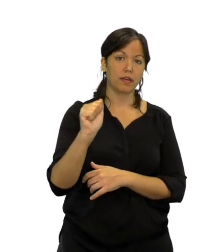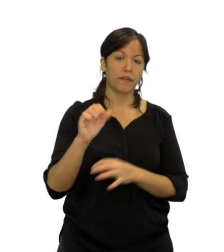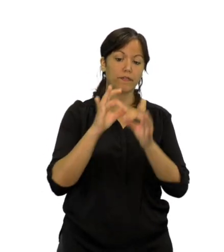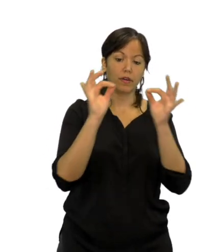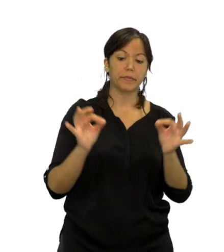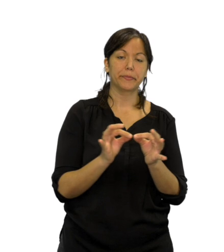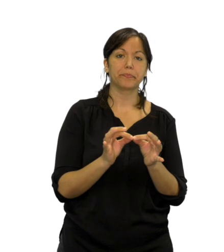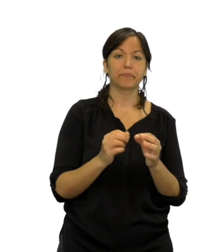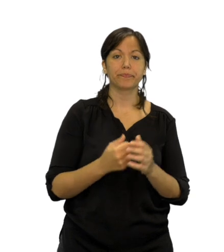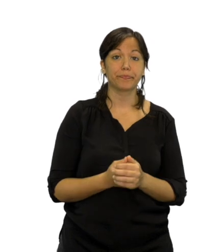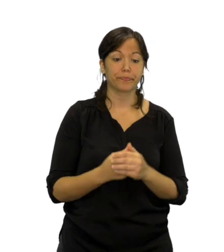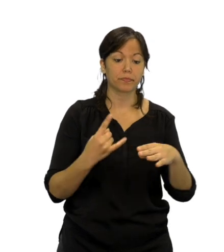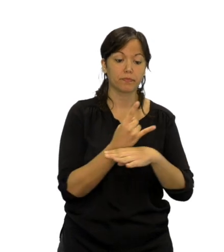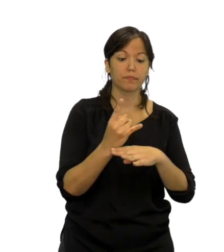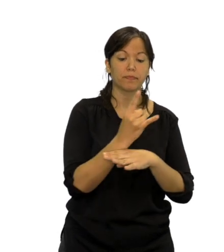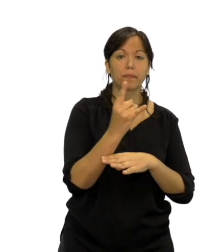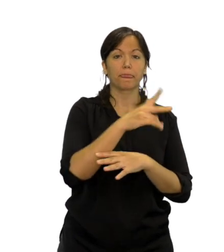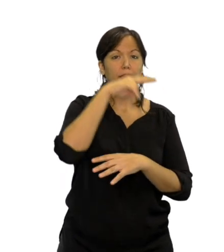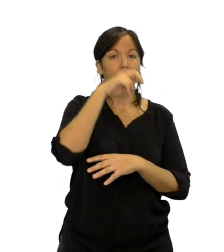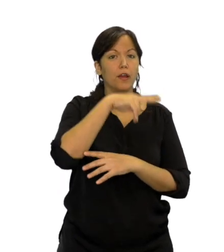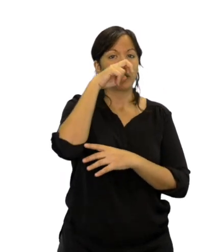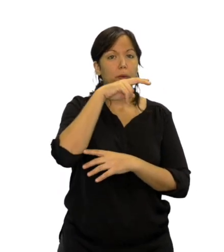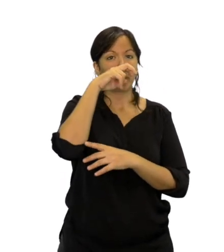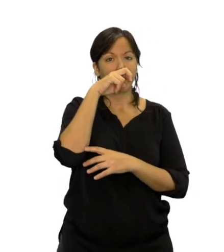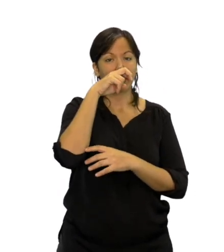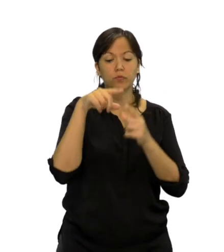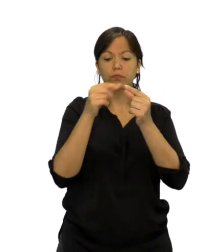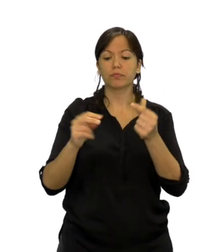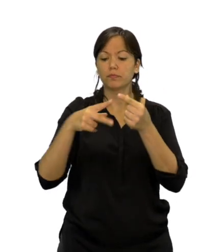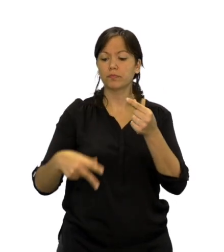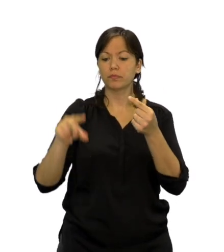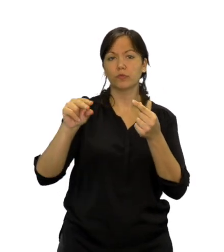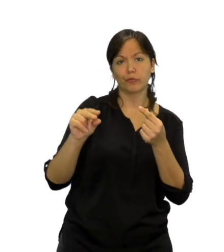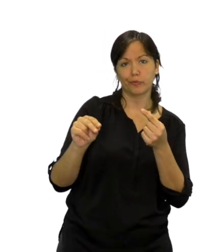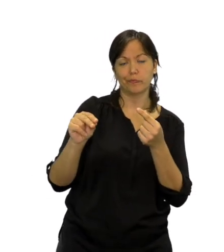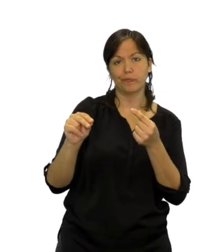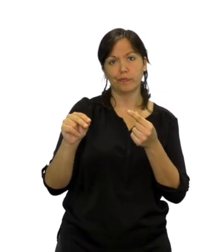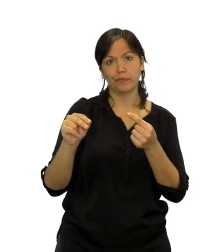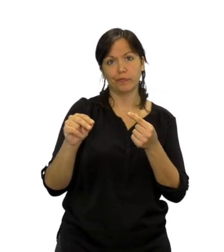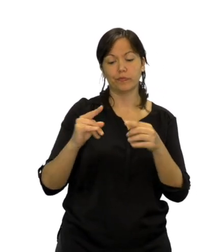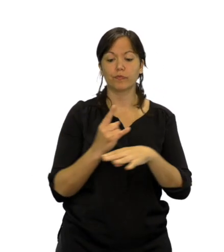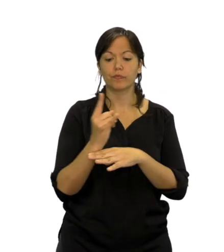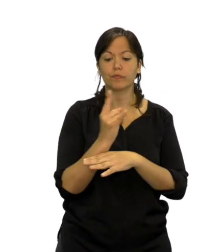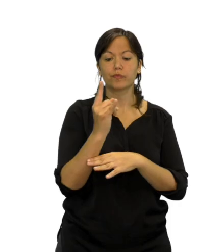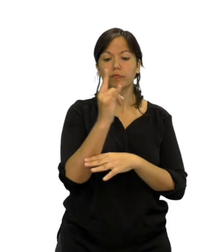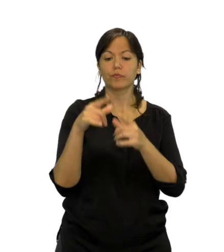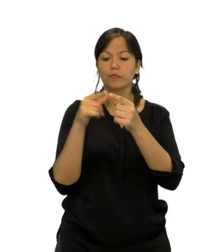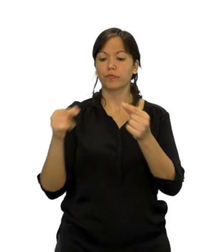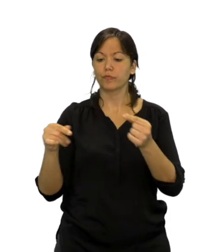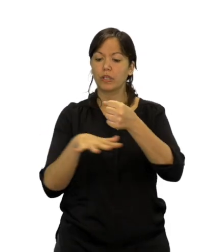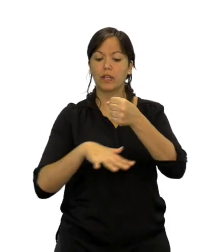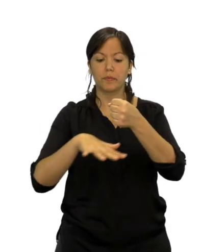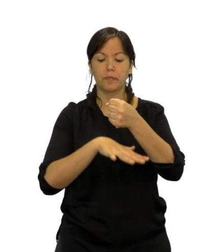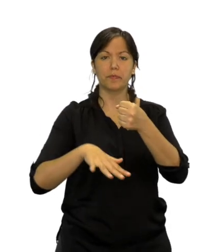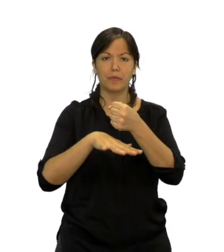It belongs to the Lamiaceae family. Wild sage is an aromatic herbaceous perennial plant. It